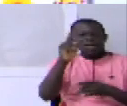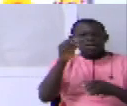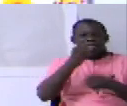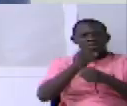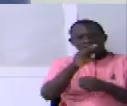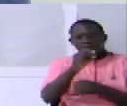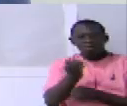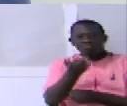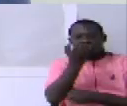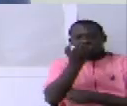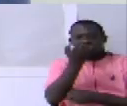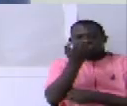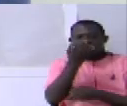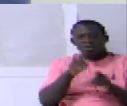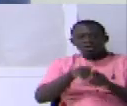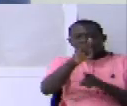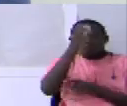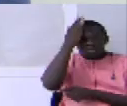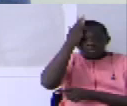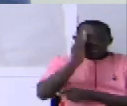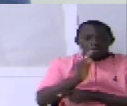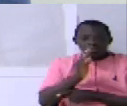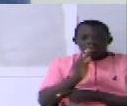Are you serious? I'm